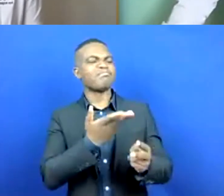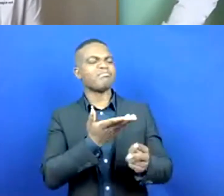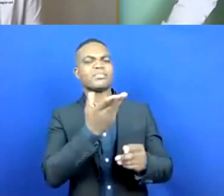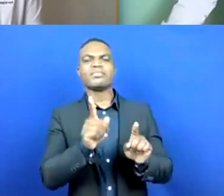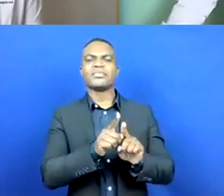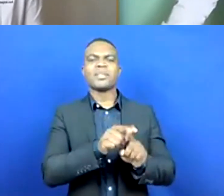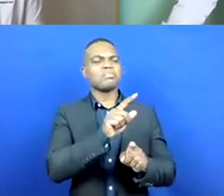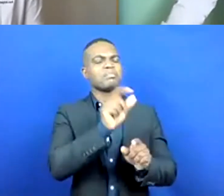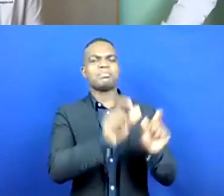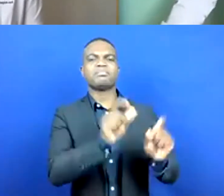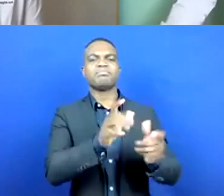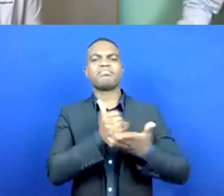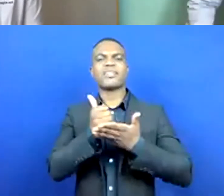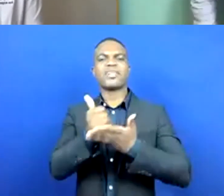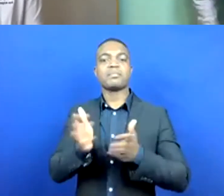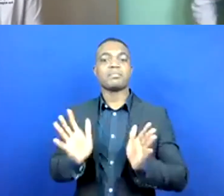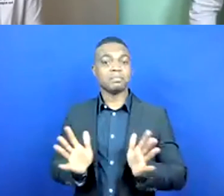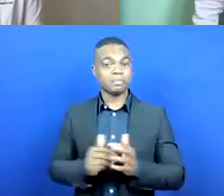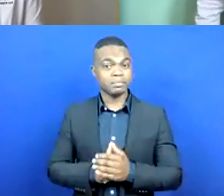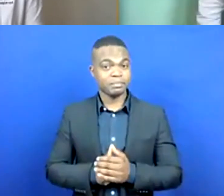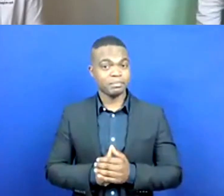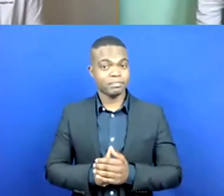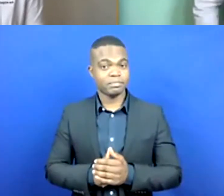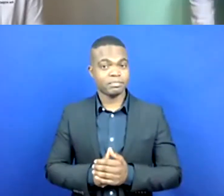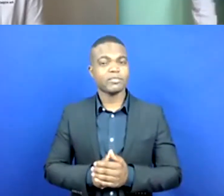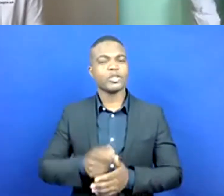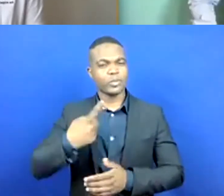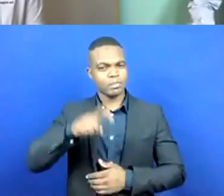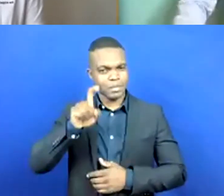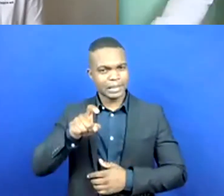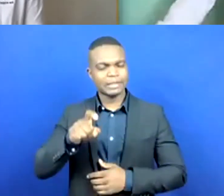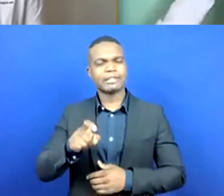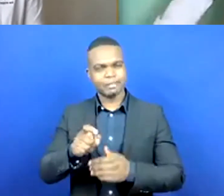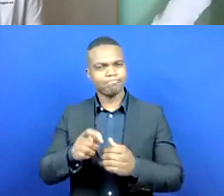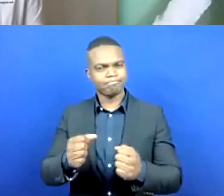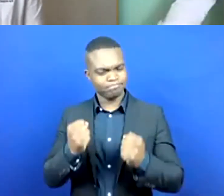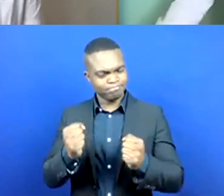helper. So do you have any thoughts on that in light of the current situation, Dr. Heyerick?